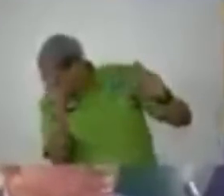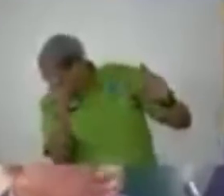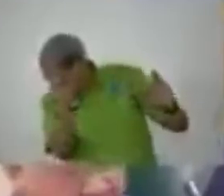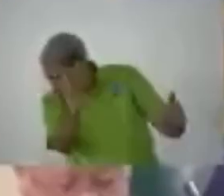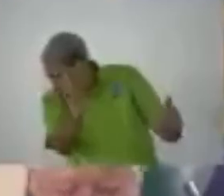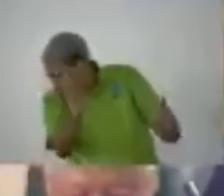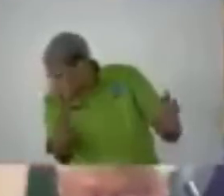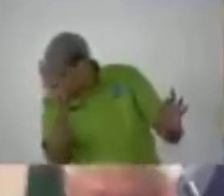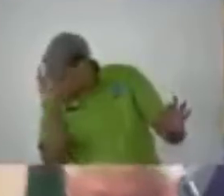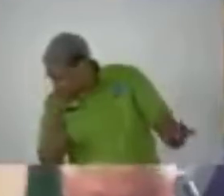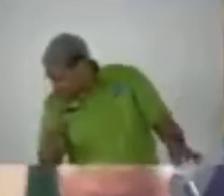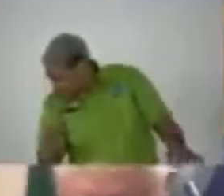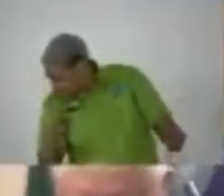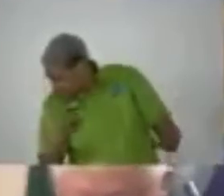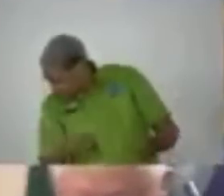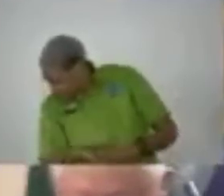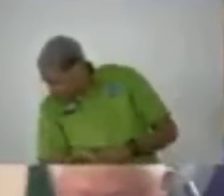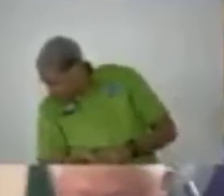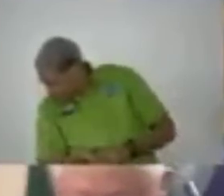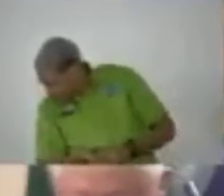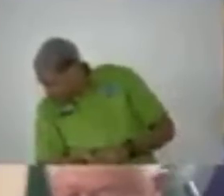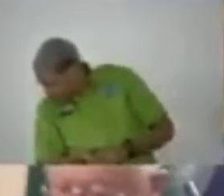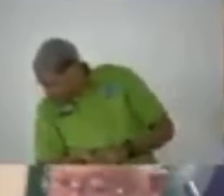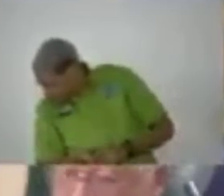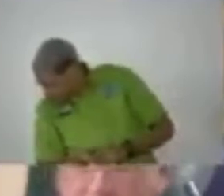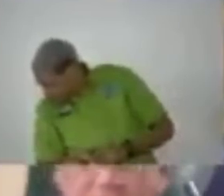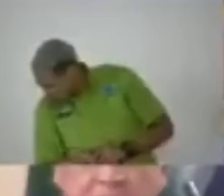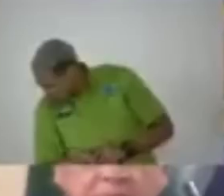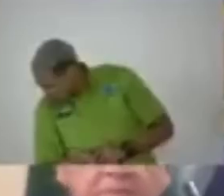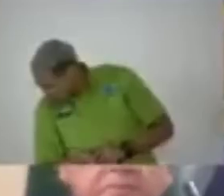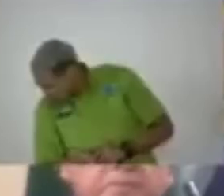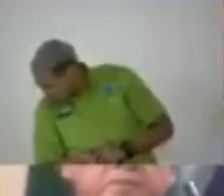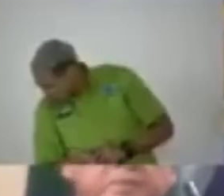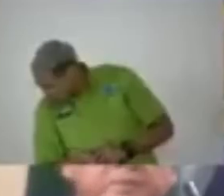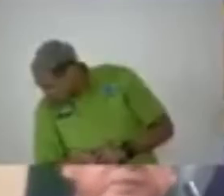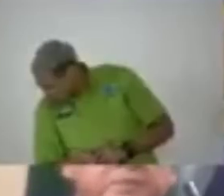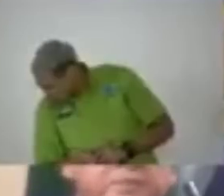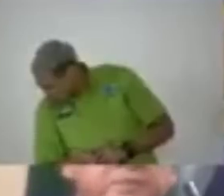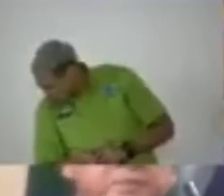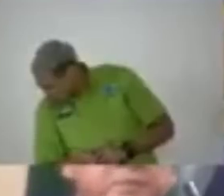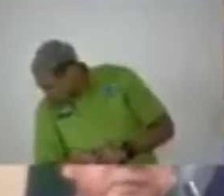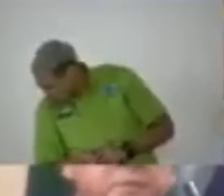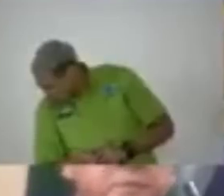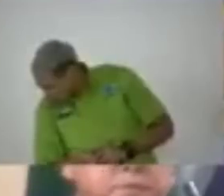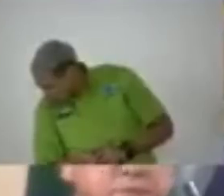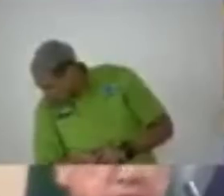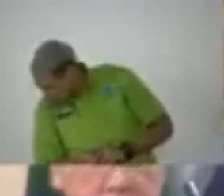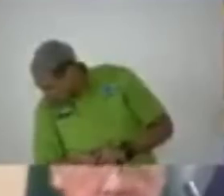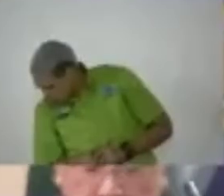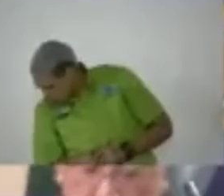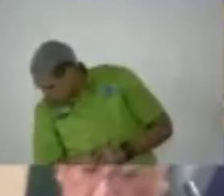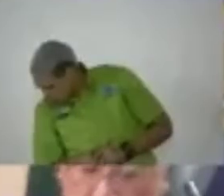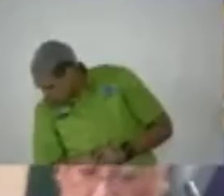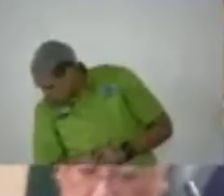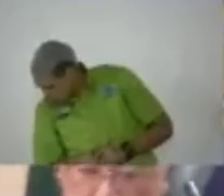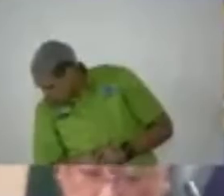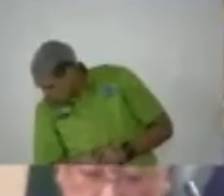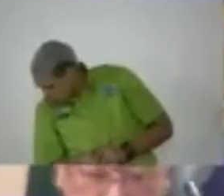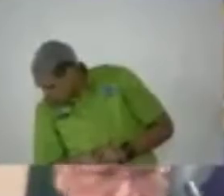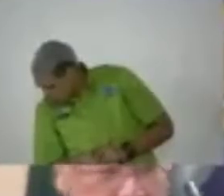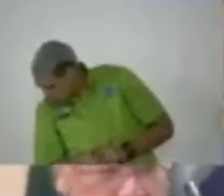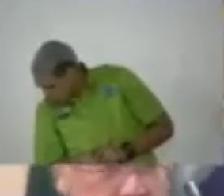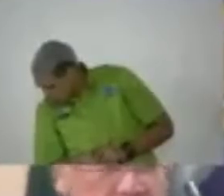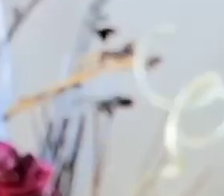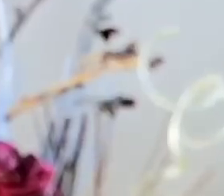the decision of the government for the postponement of the elections, Madam Speaker. I thank you.